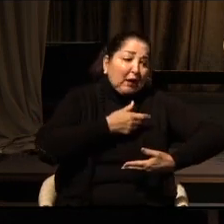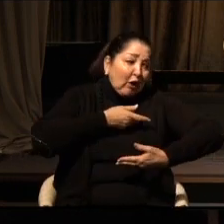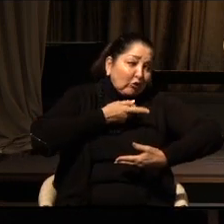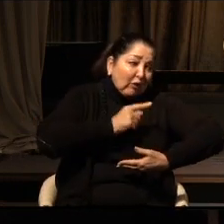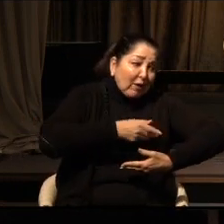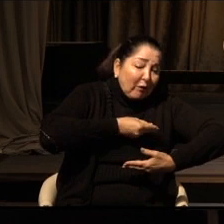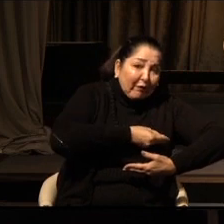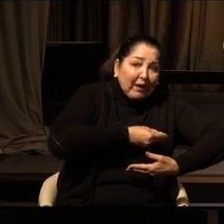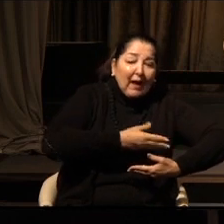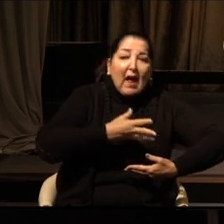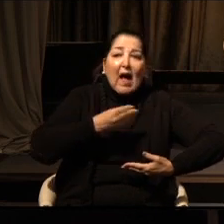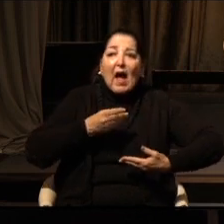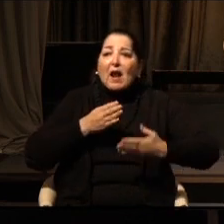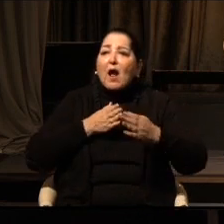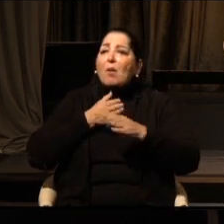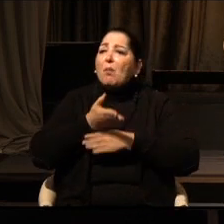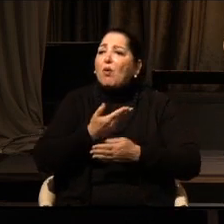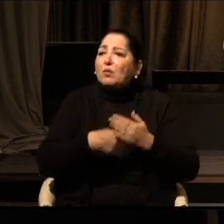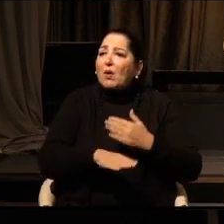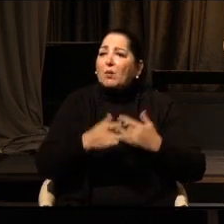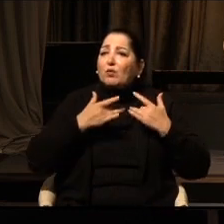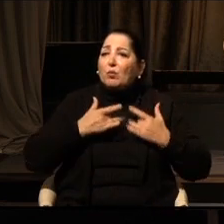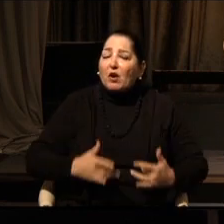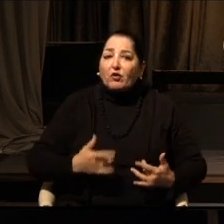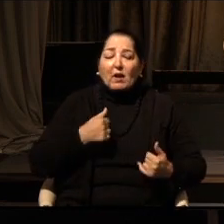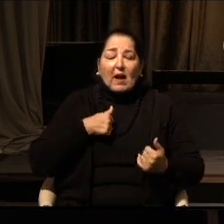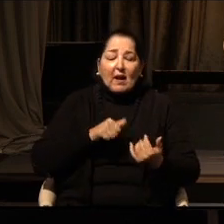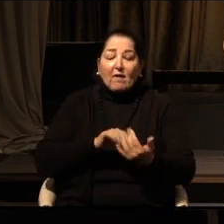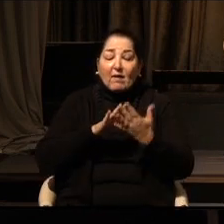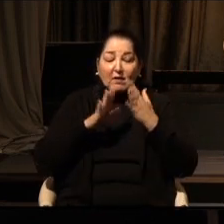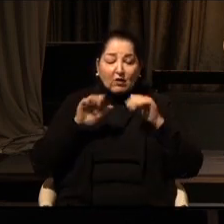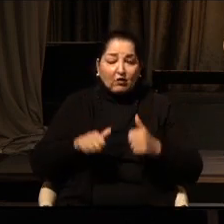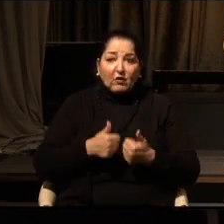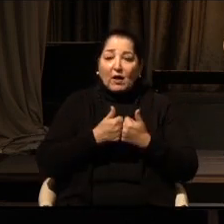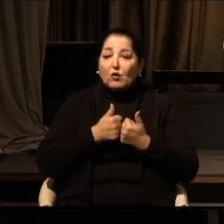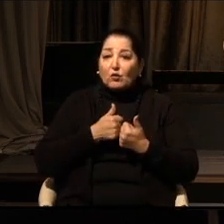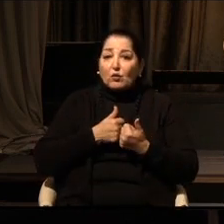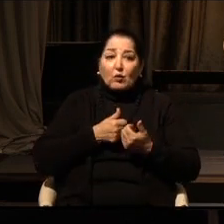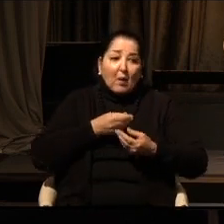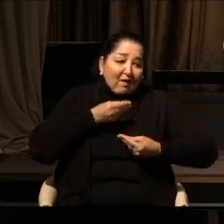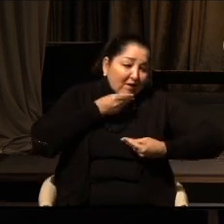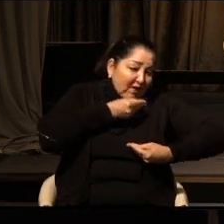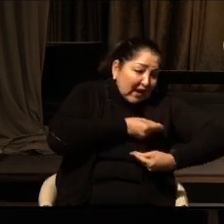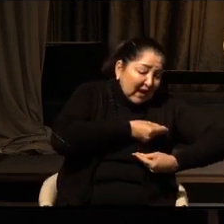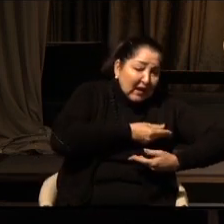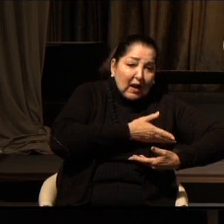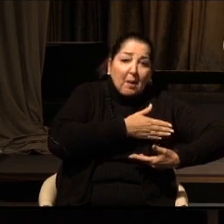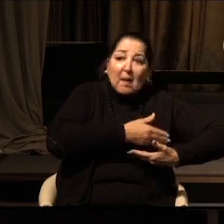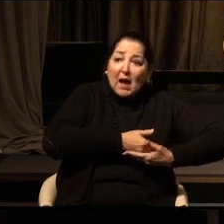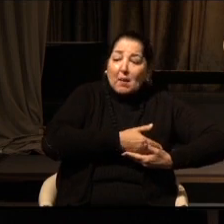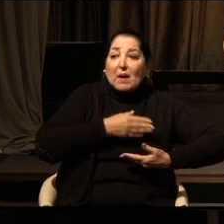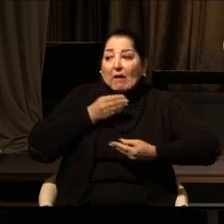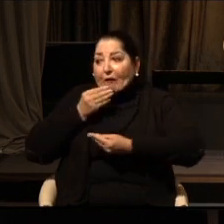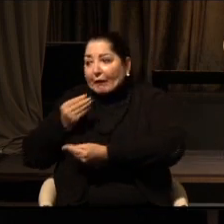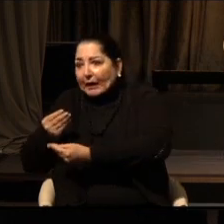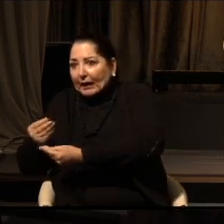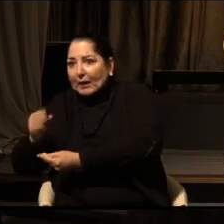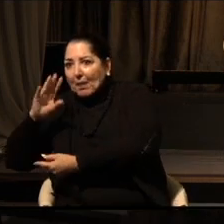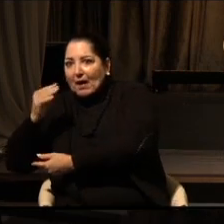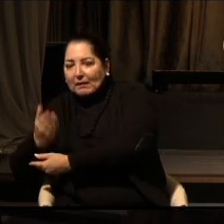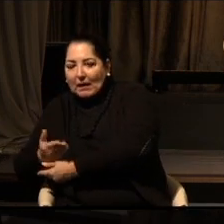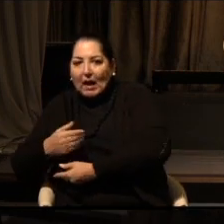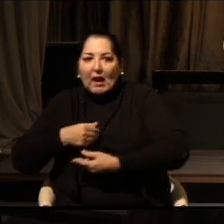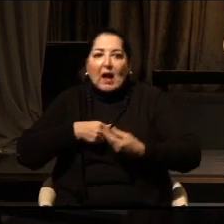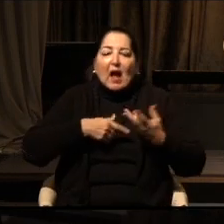facing what seemed like an insurmountable challenge to feed my young son, I was so preoccupied by